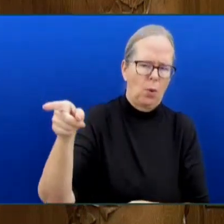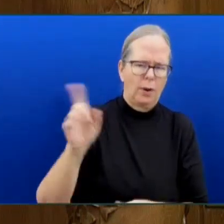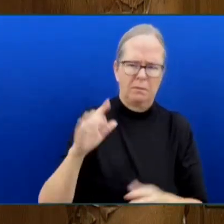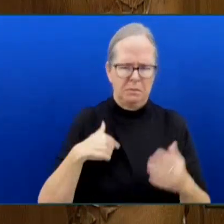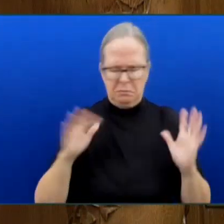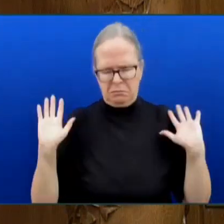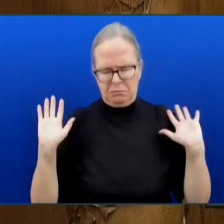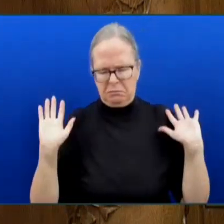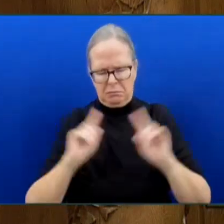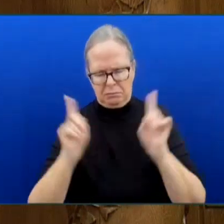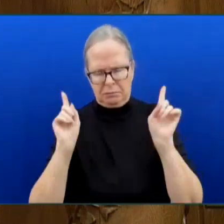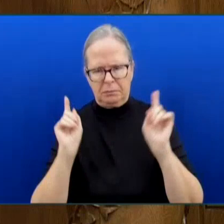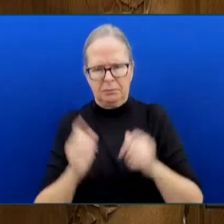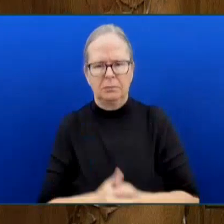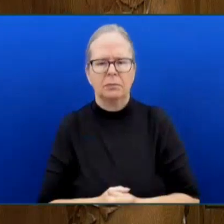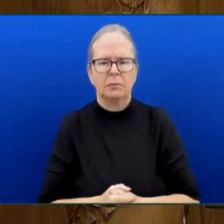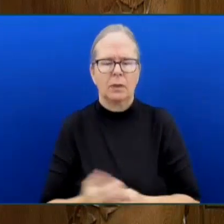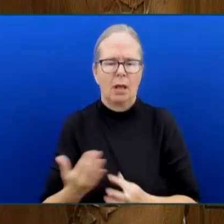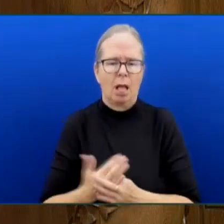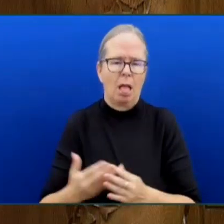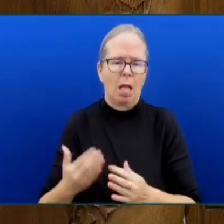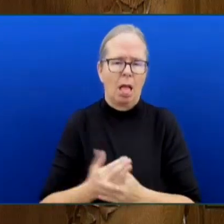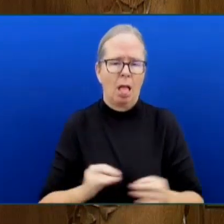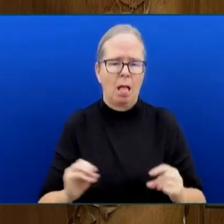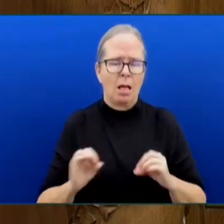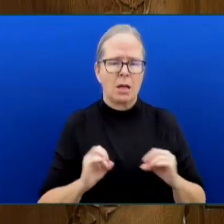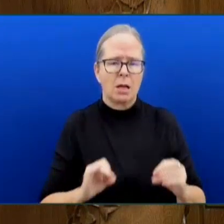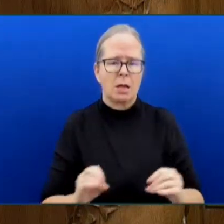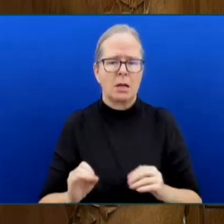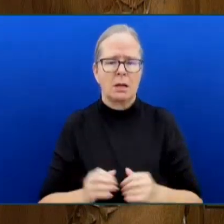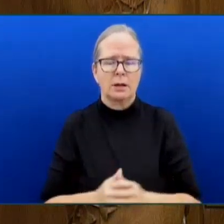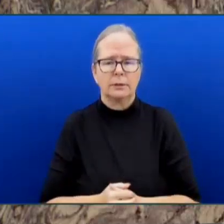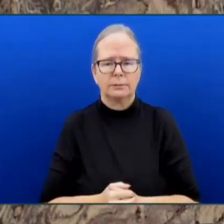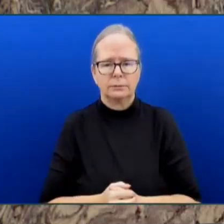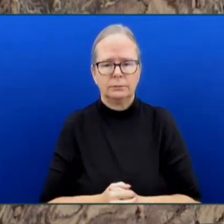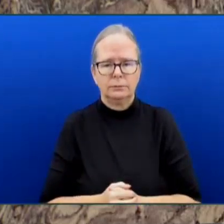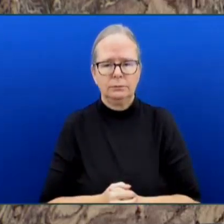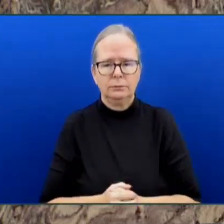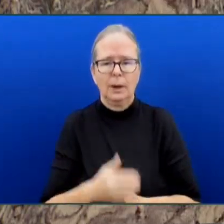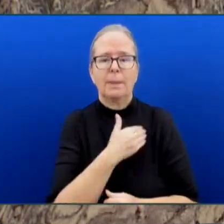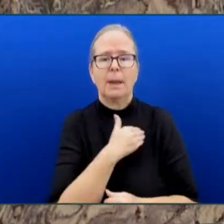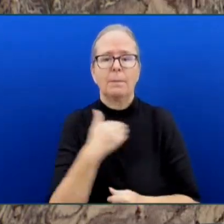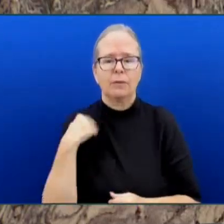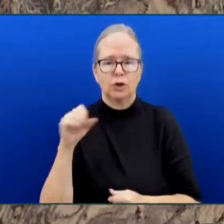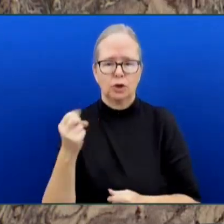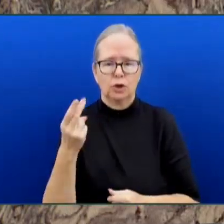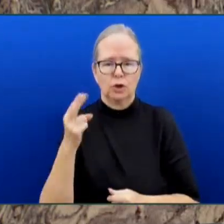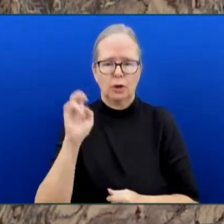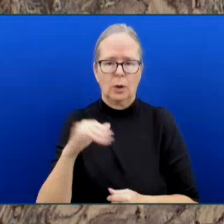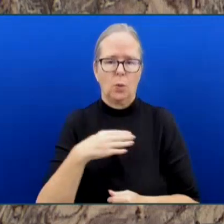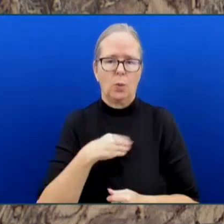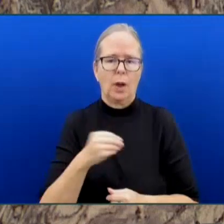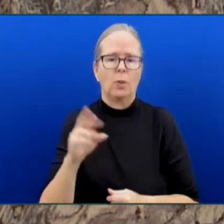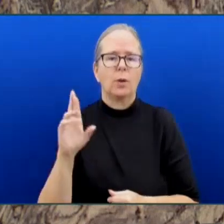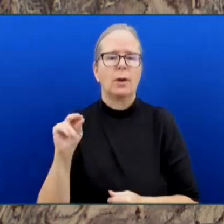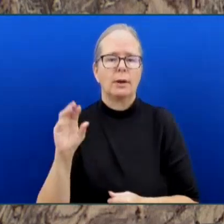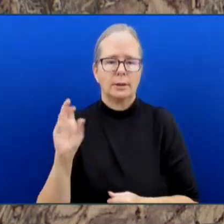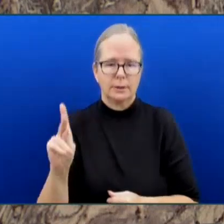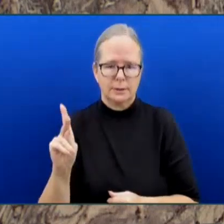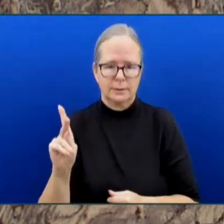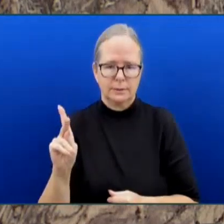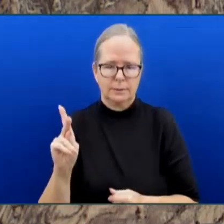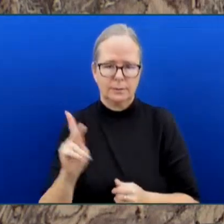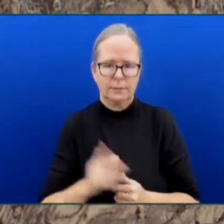Member for Surrey White Rock. Thank you, Mr. Speaker. Does this minister have any idea what is going on with